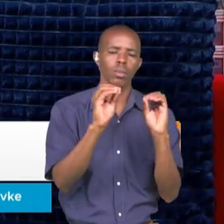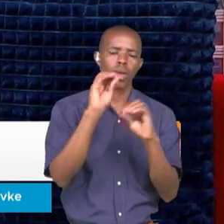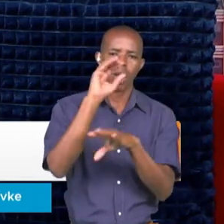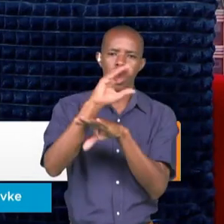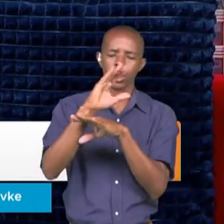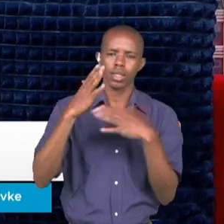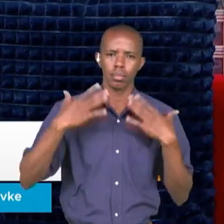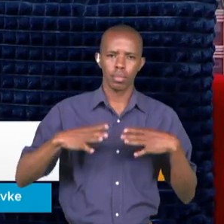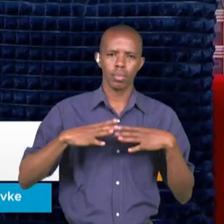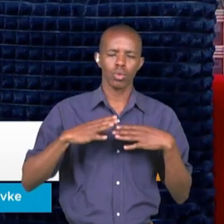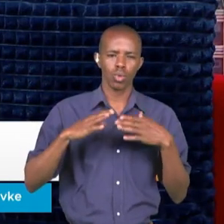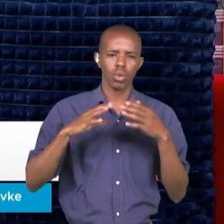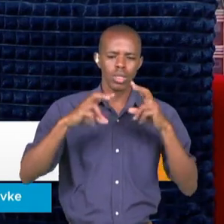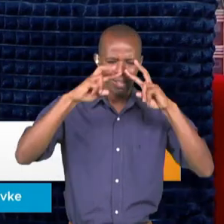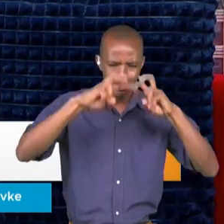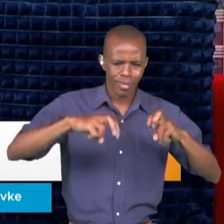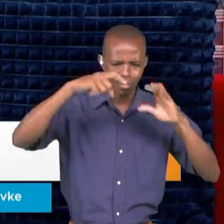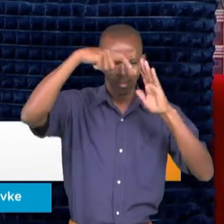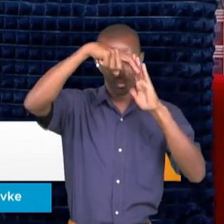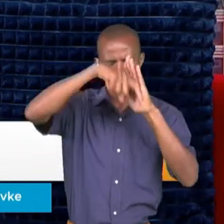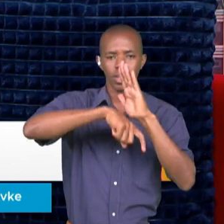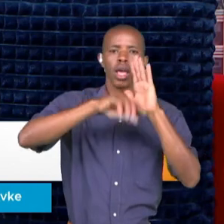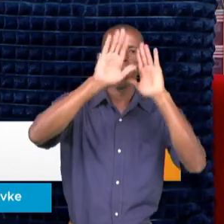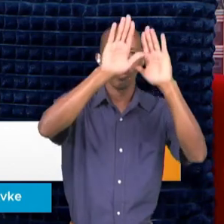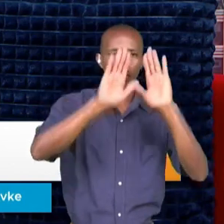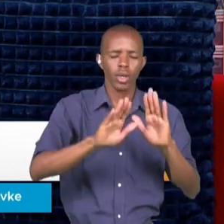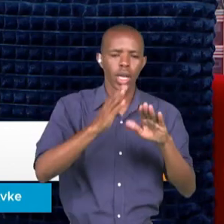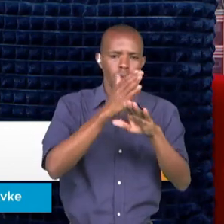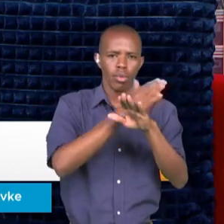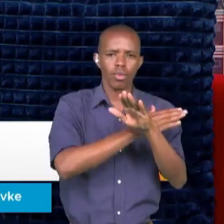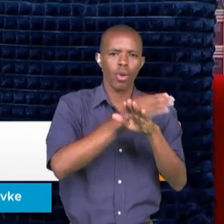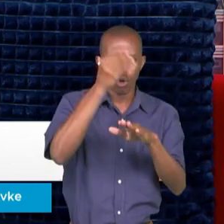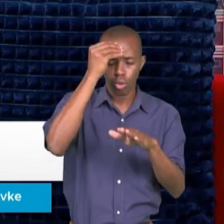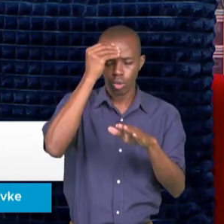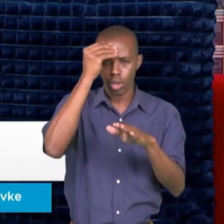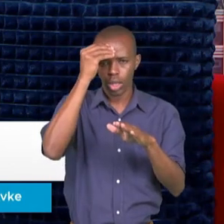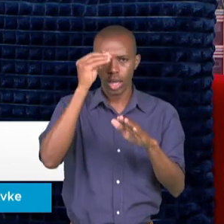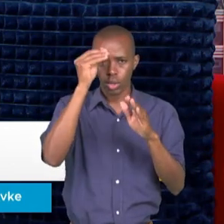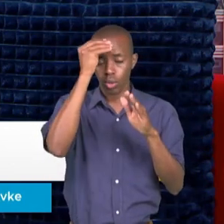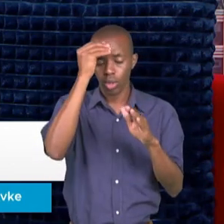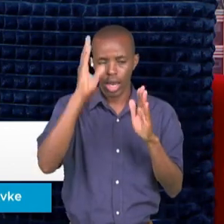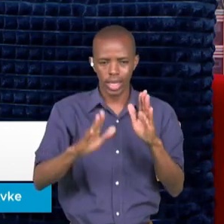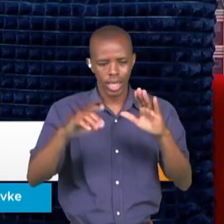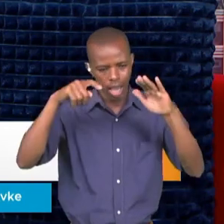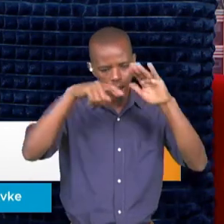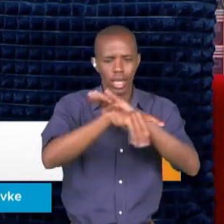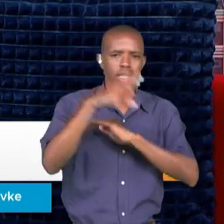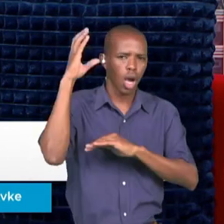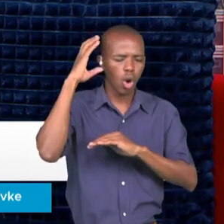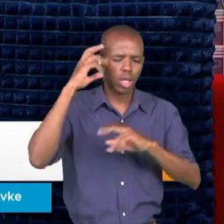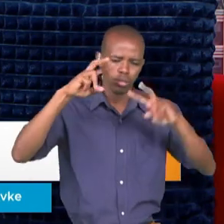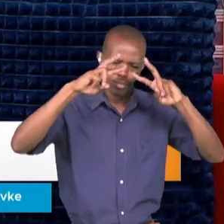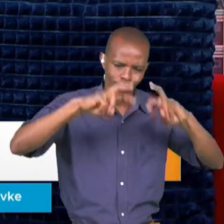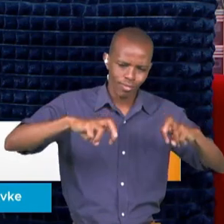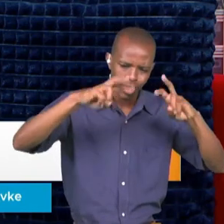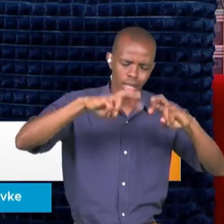people to do some background check. Mm-hmm. It's important that if before someone joins a college, let them find out, is it an accredited